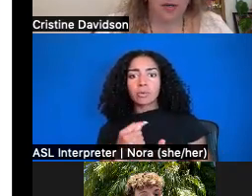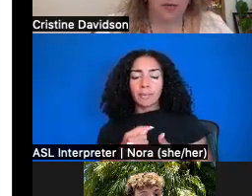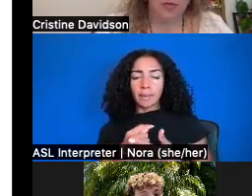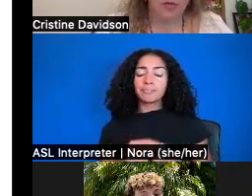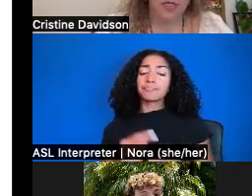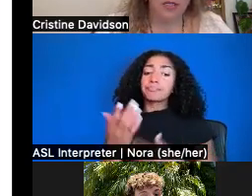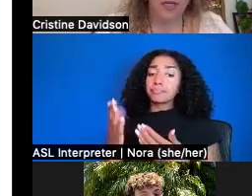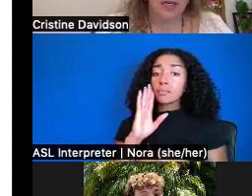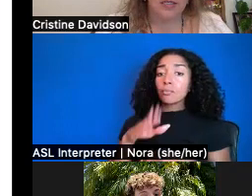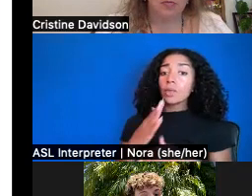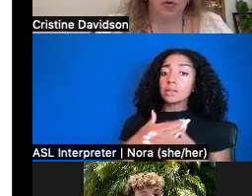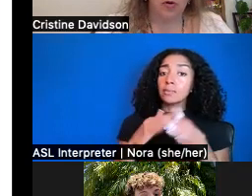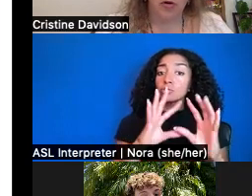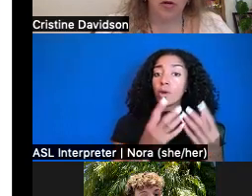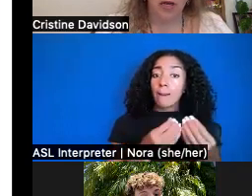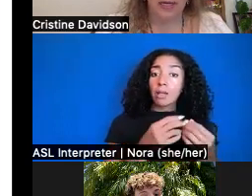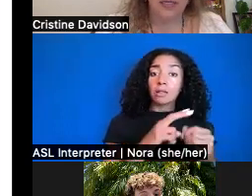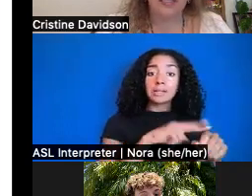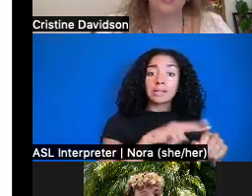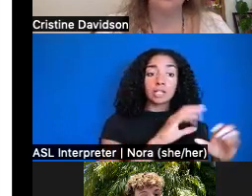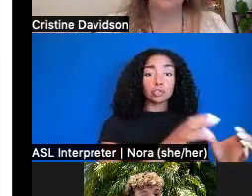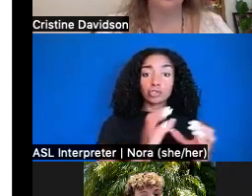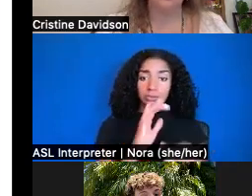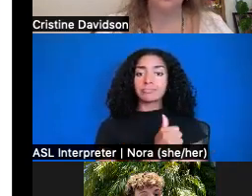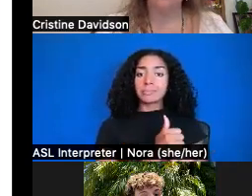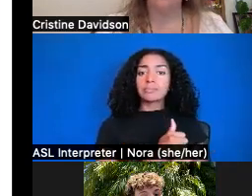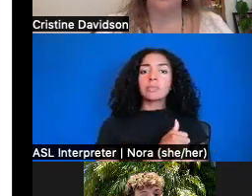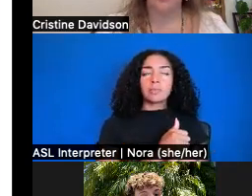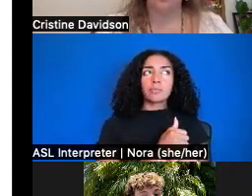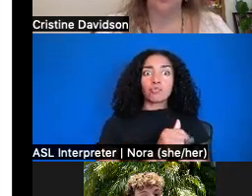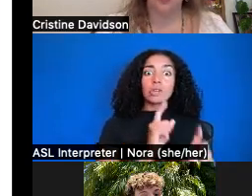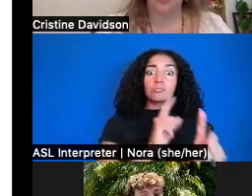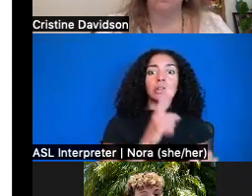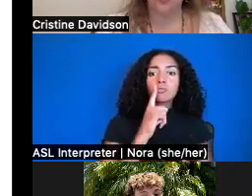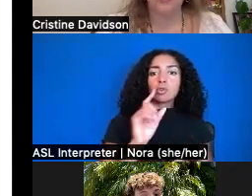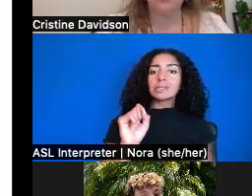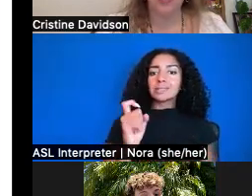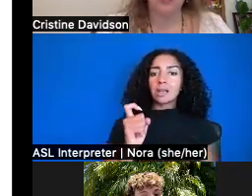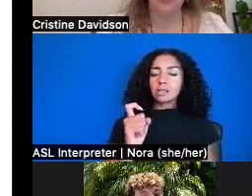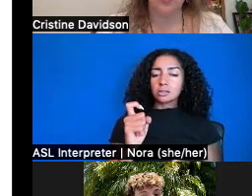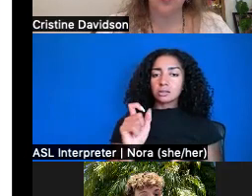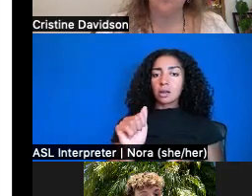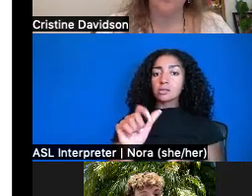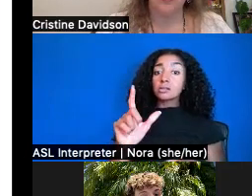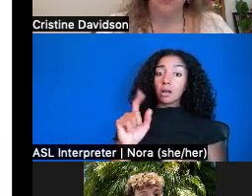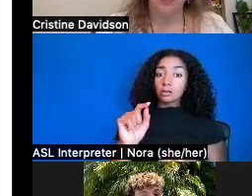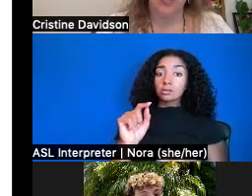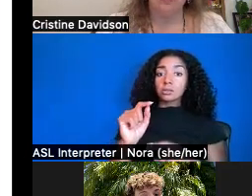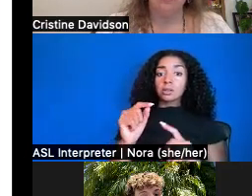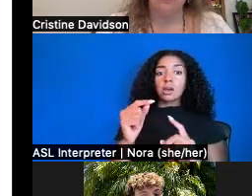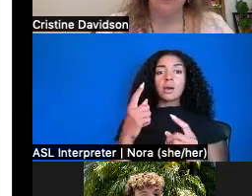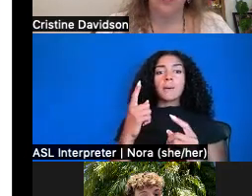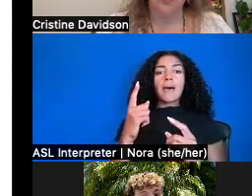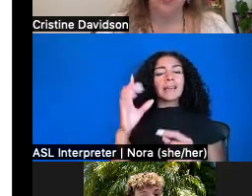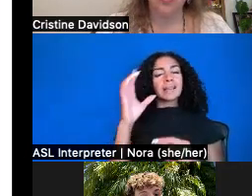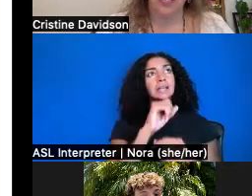responses in their community that is more, I guess the technical term would be like a restorative justice model, where